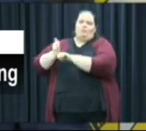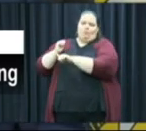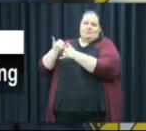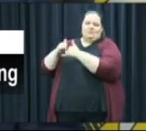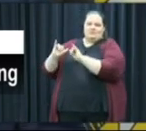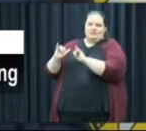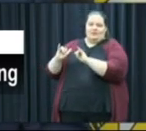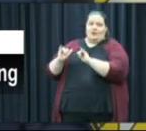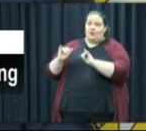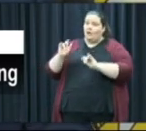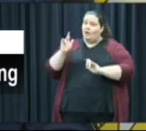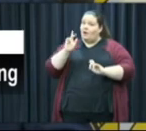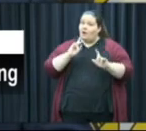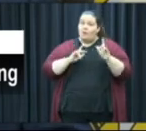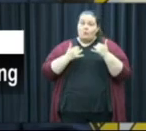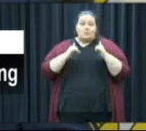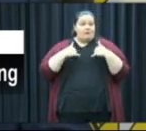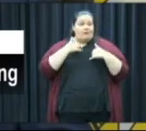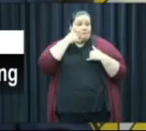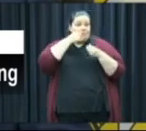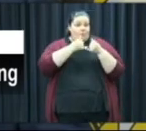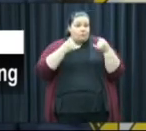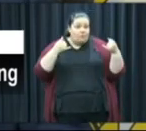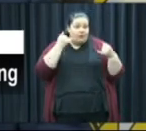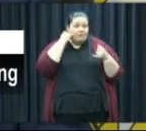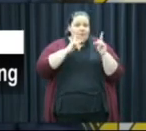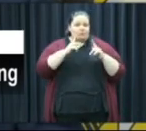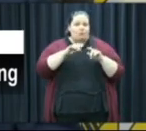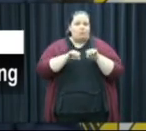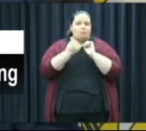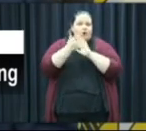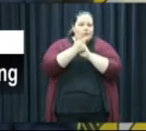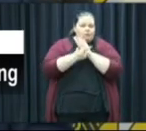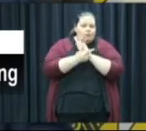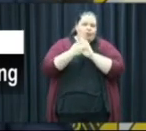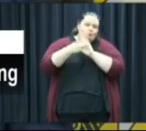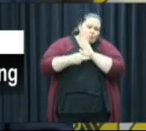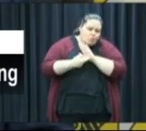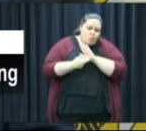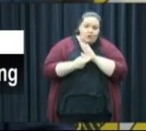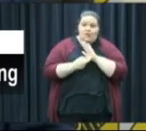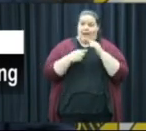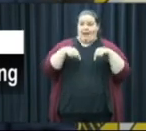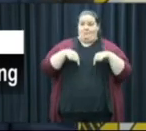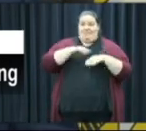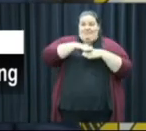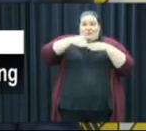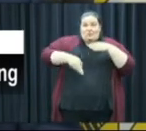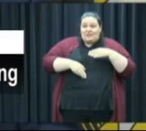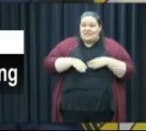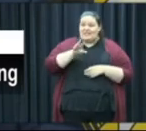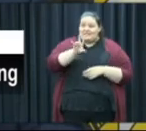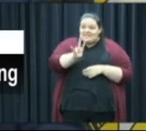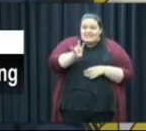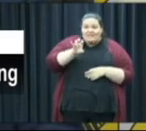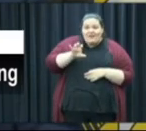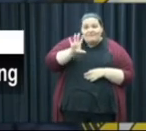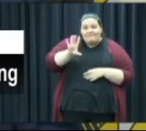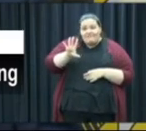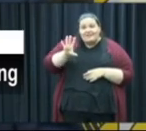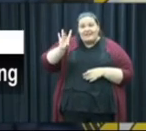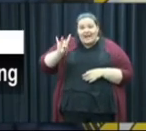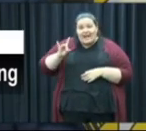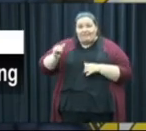toll-free hotline about possible violations of rules. Actually, over the weekend, we received 758 calls, up